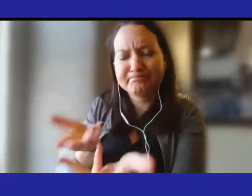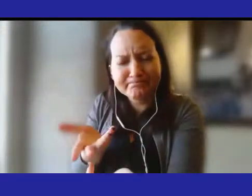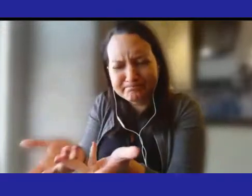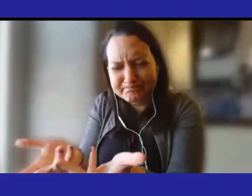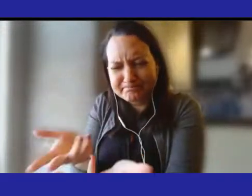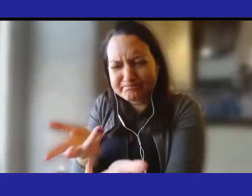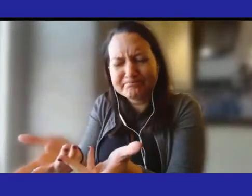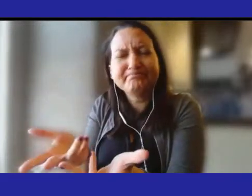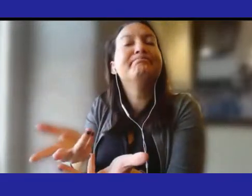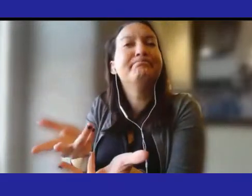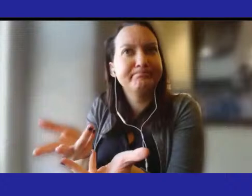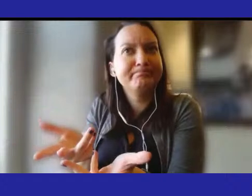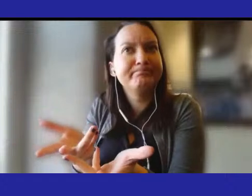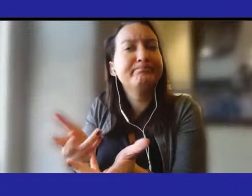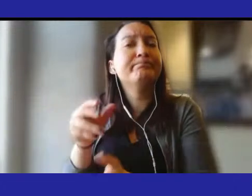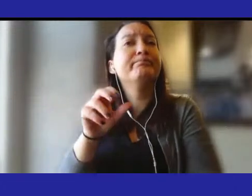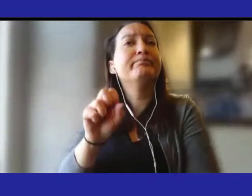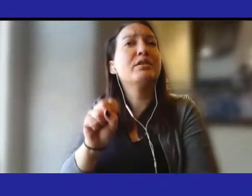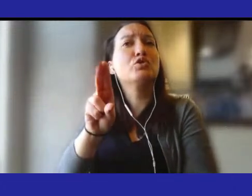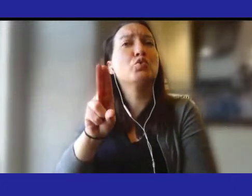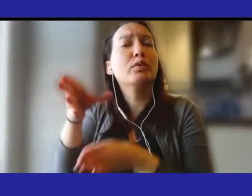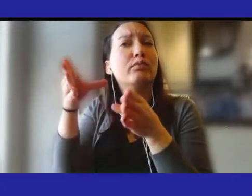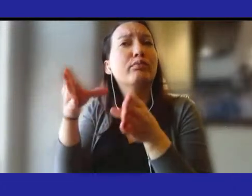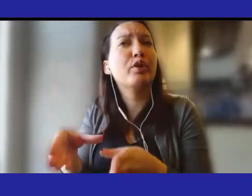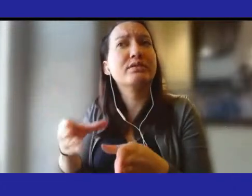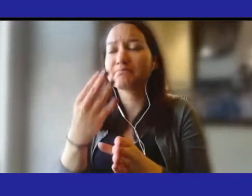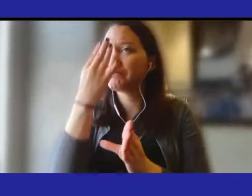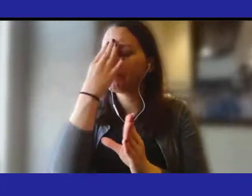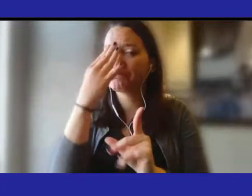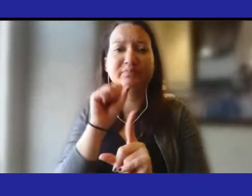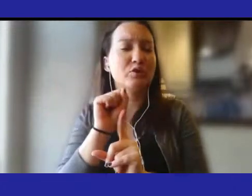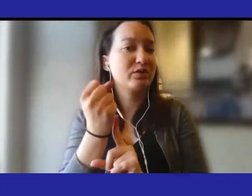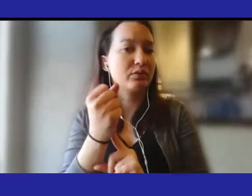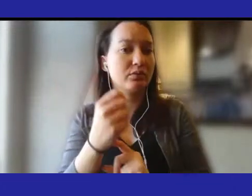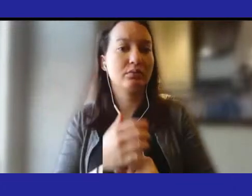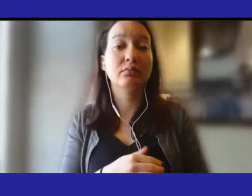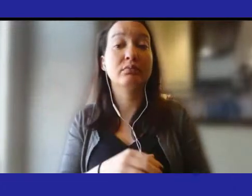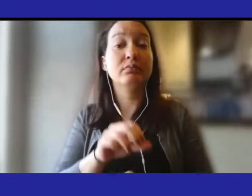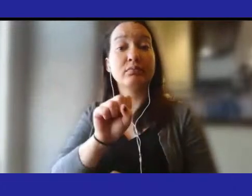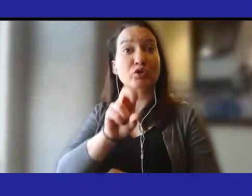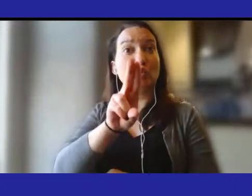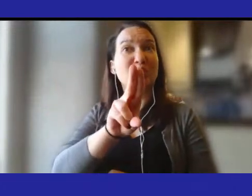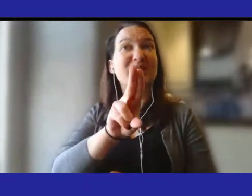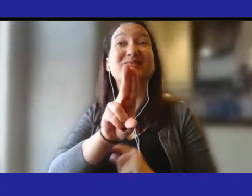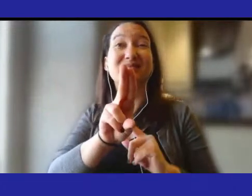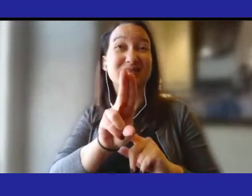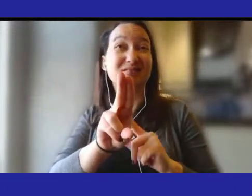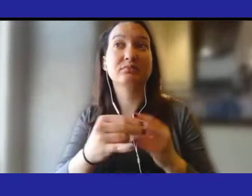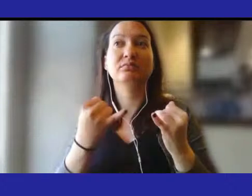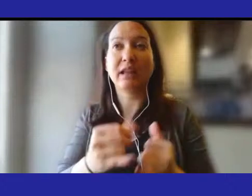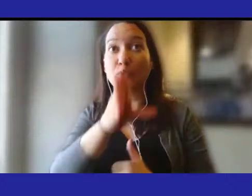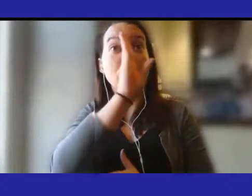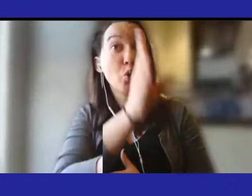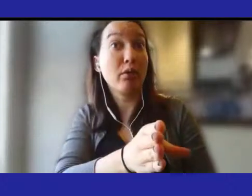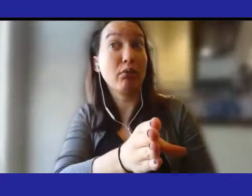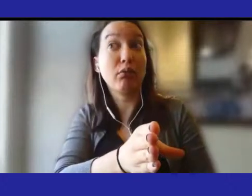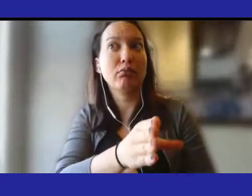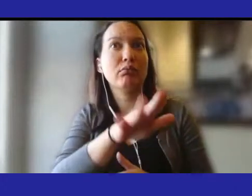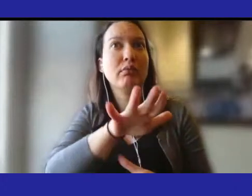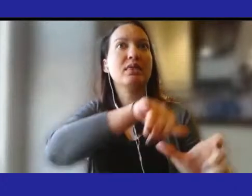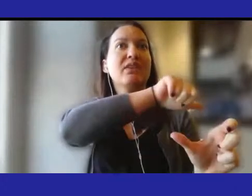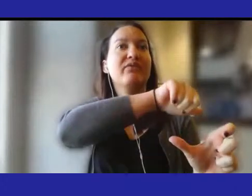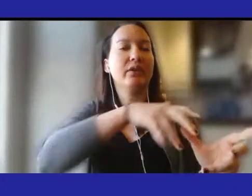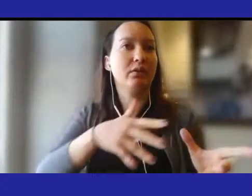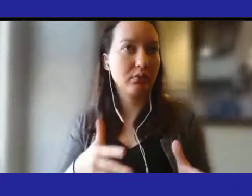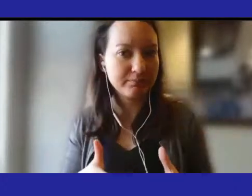a substance user in a very familiar situation where the substance user is now sober and wants to leave. And so